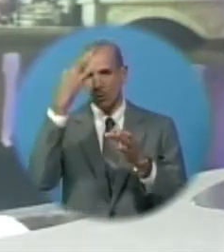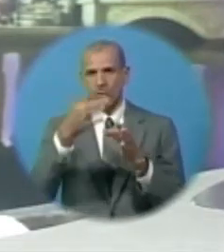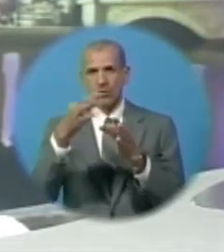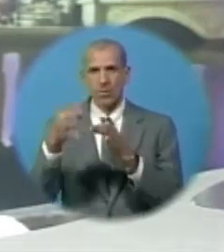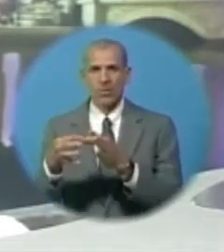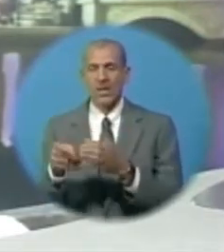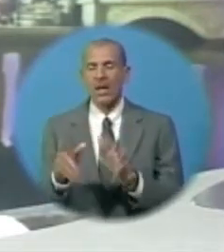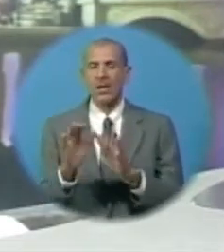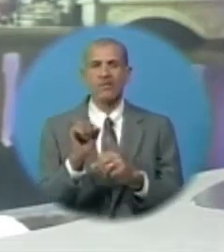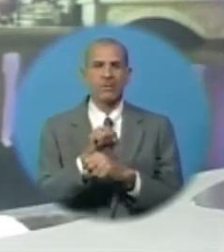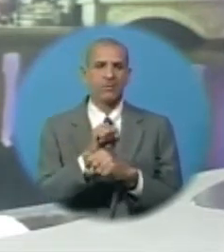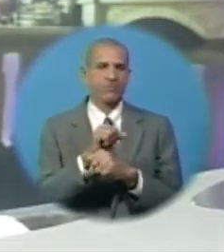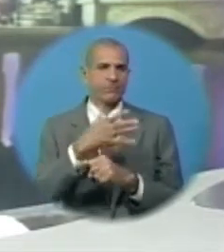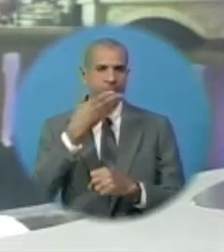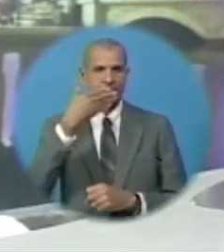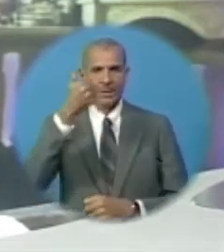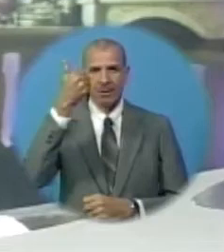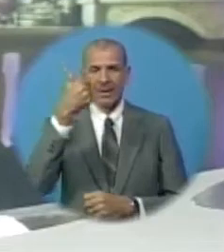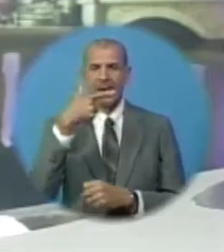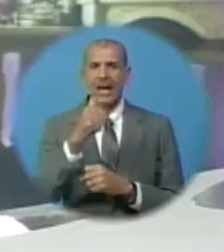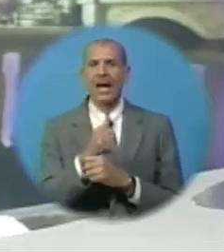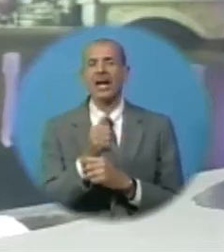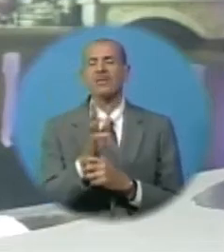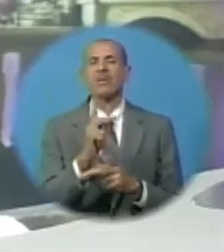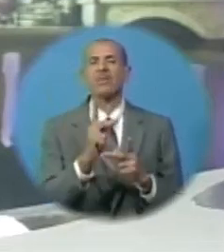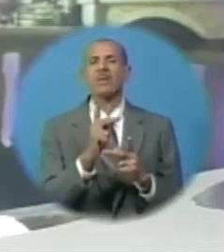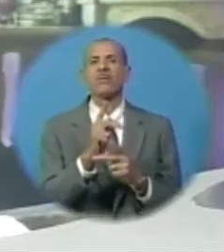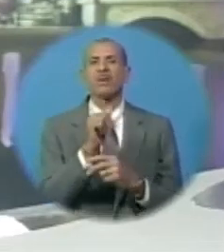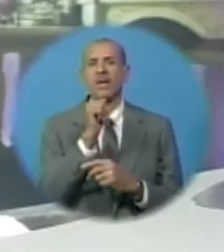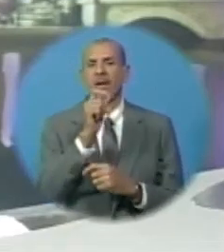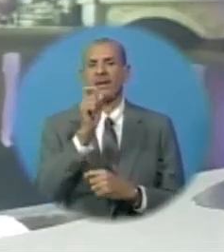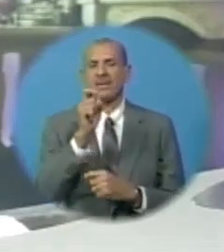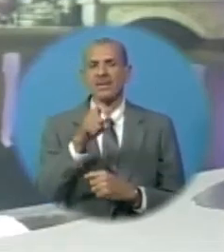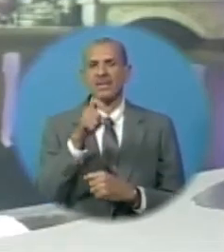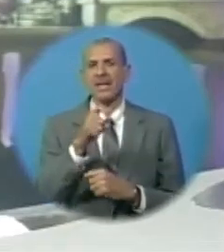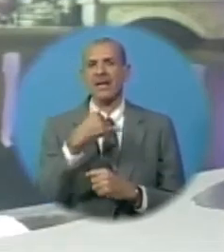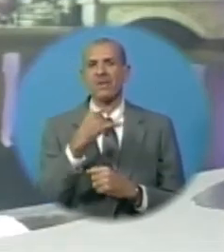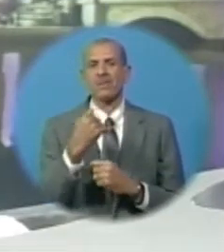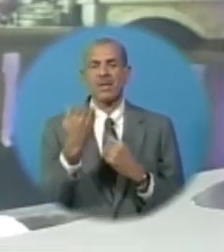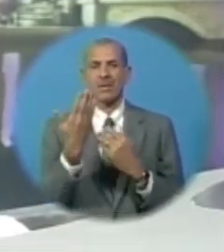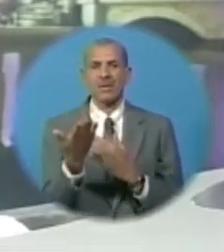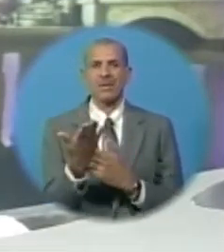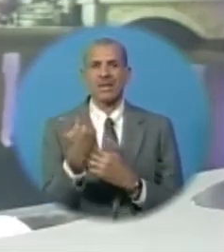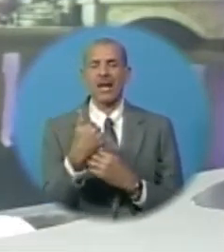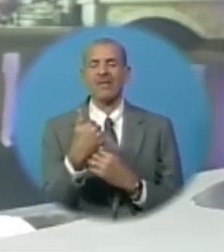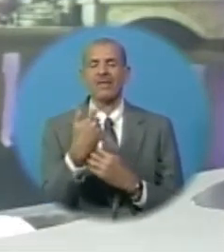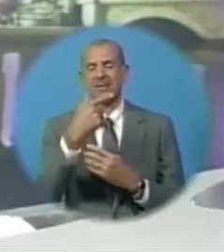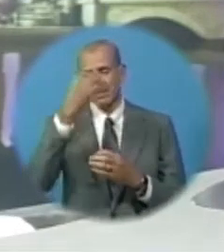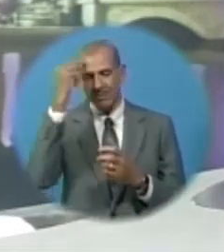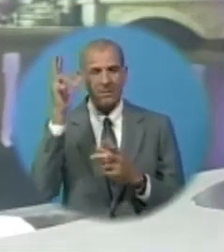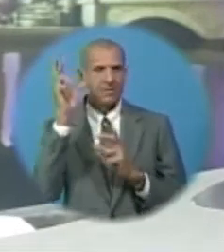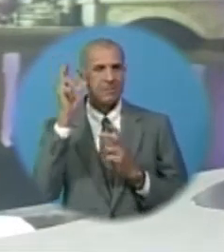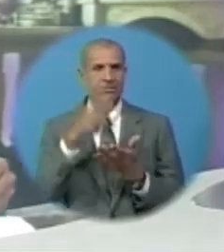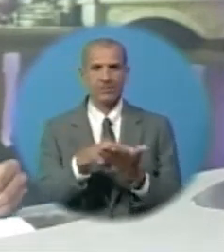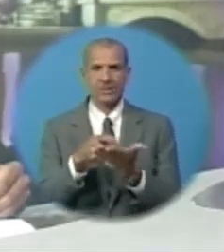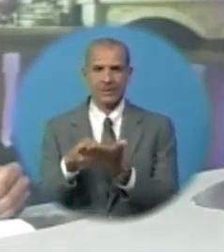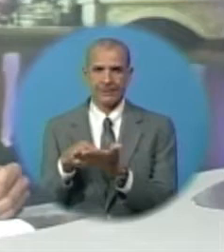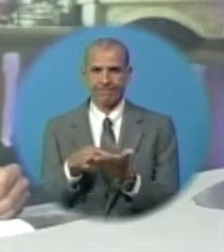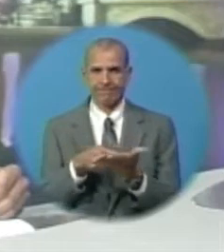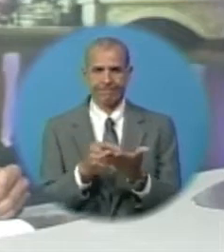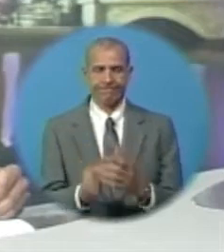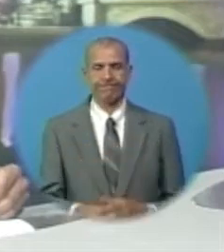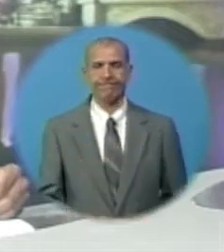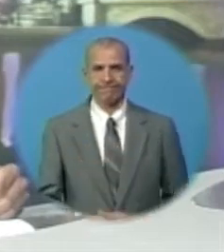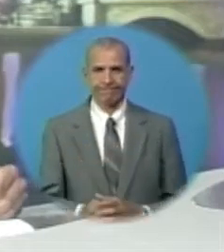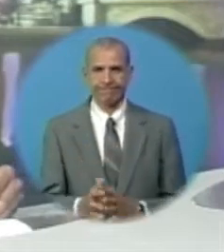to function more efficiently, as parties will not necessarily have to be present to have their matters heard.